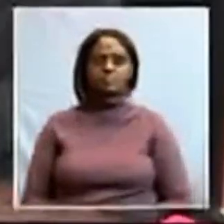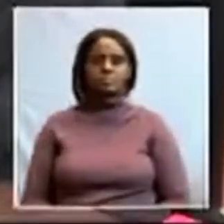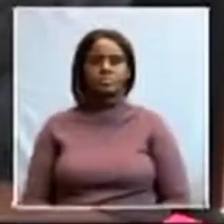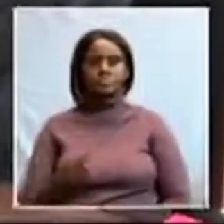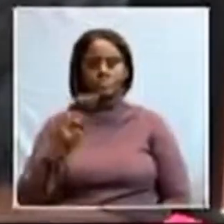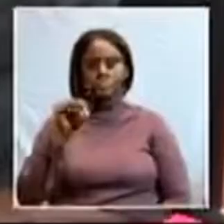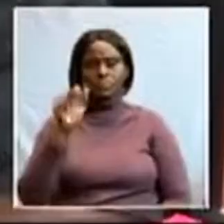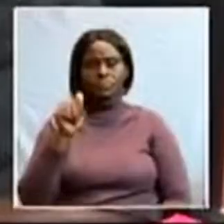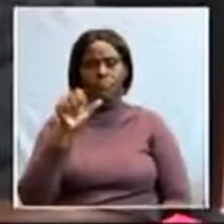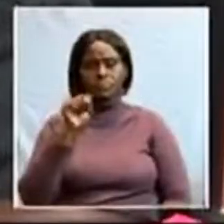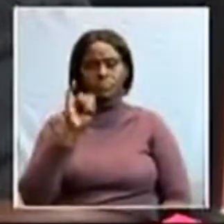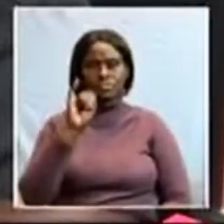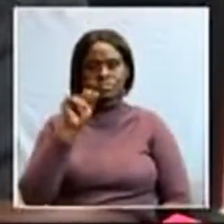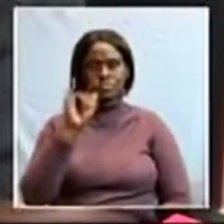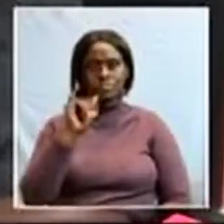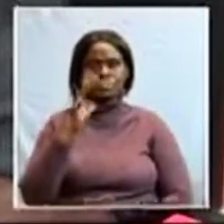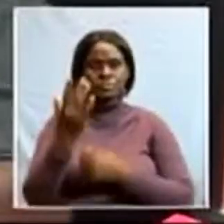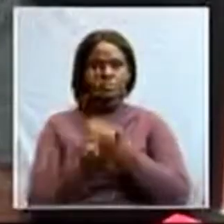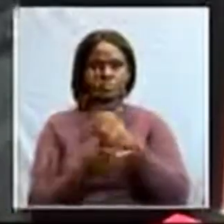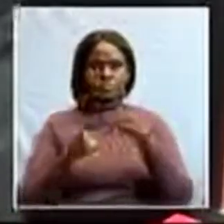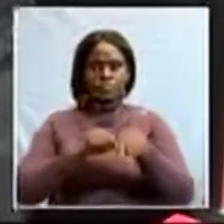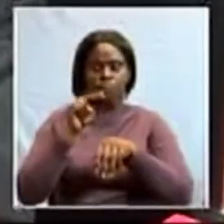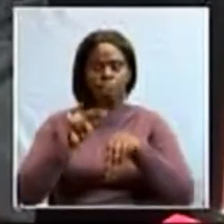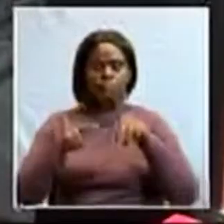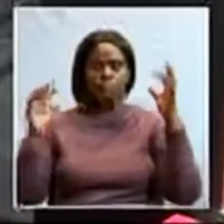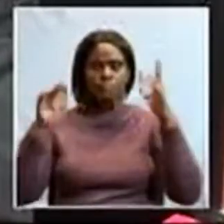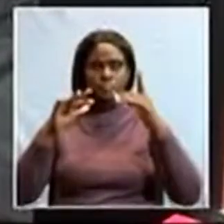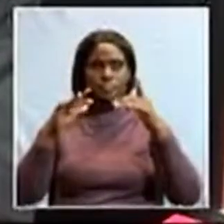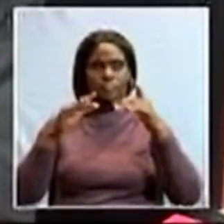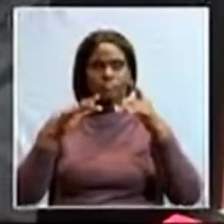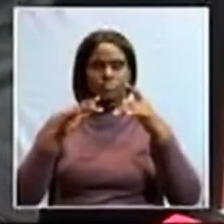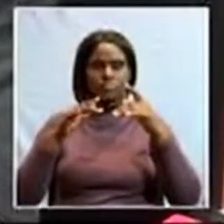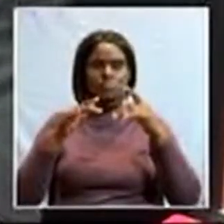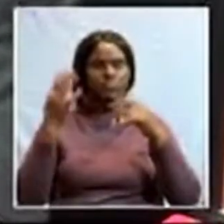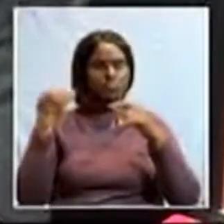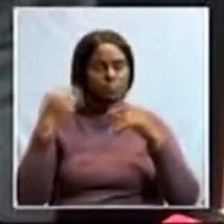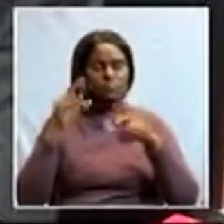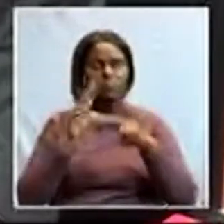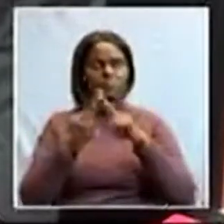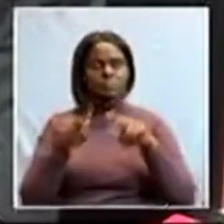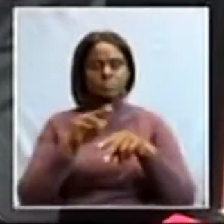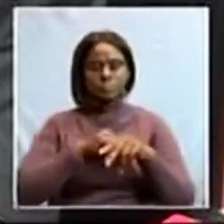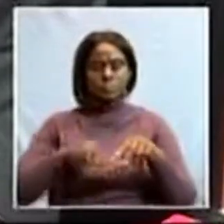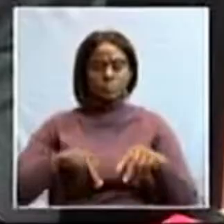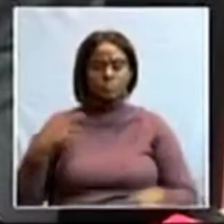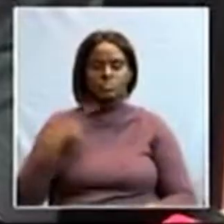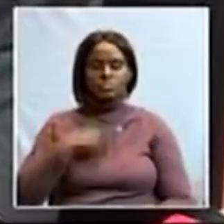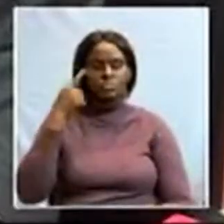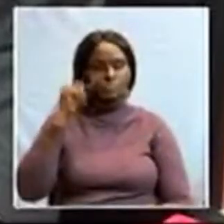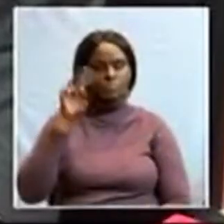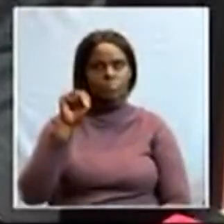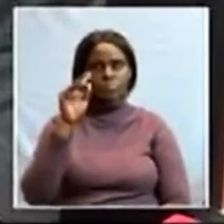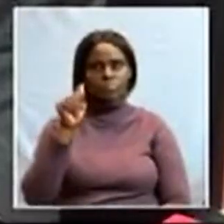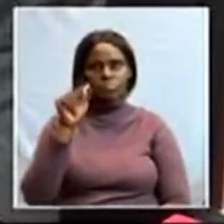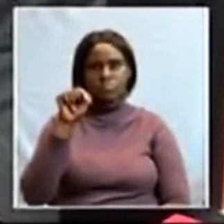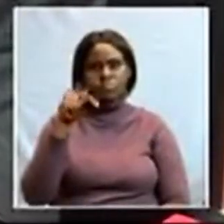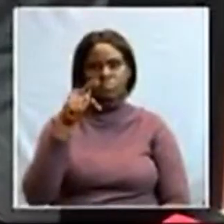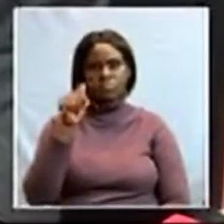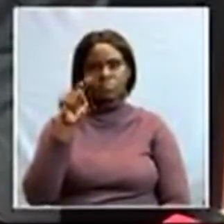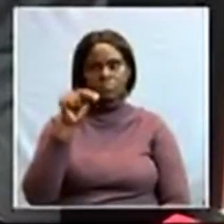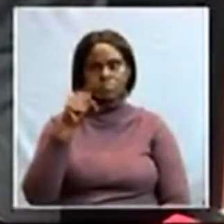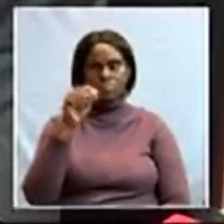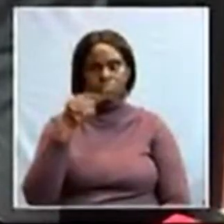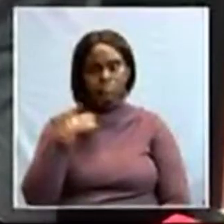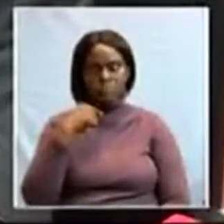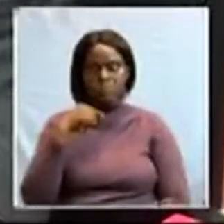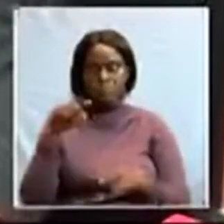Masaite. And you are welcome to National Assembly. I'm Mwene Lohamba, as stated by the Chair, Member of Parliament from Mangango. And I'm a member on